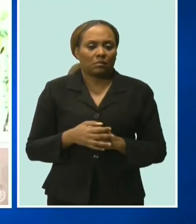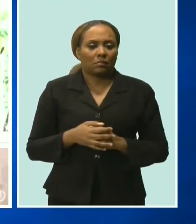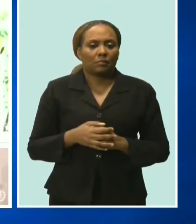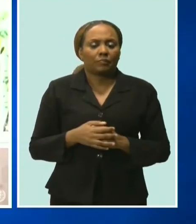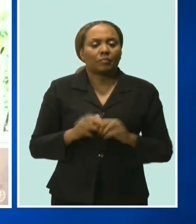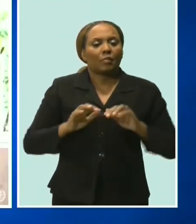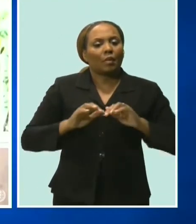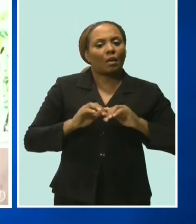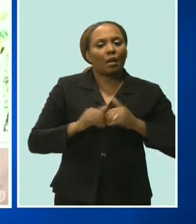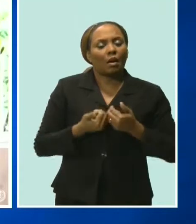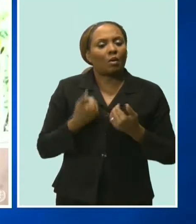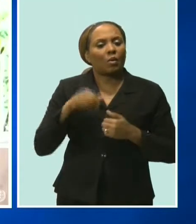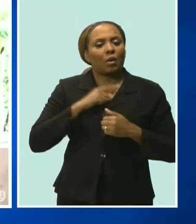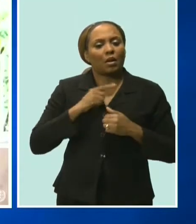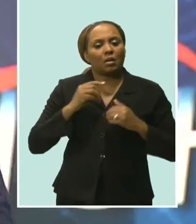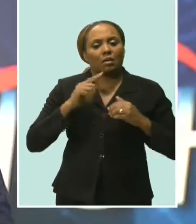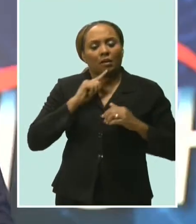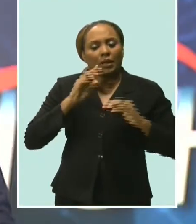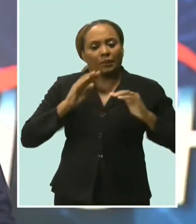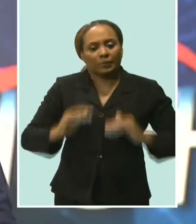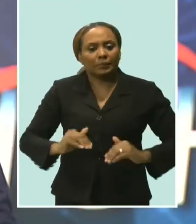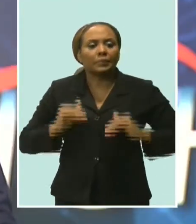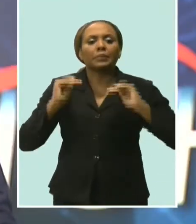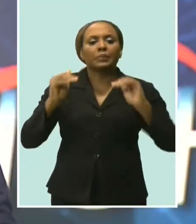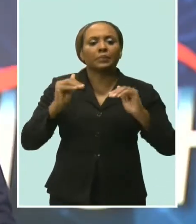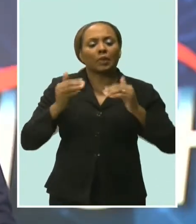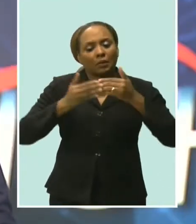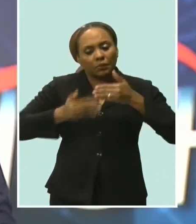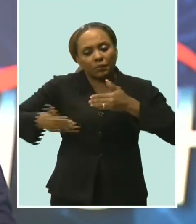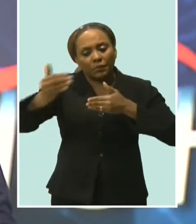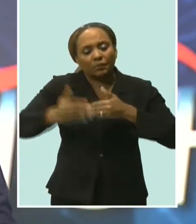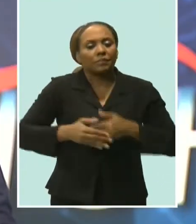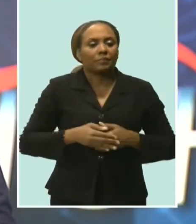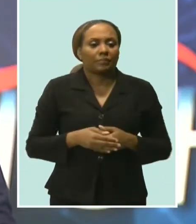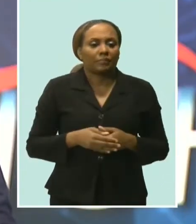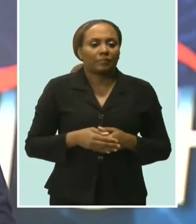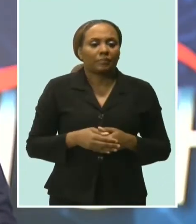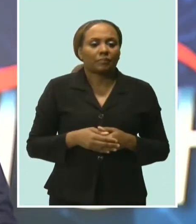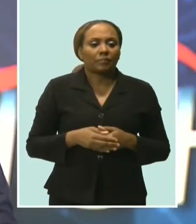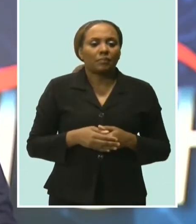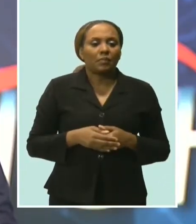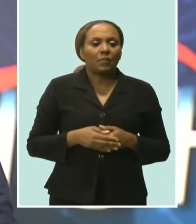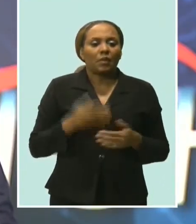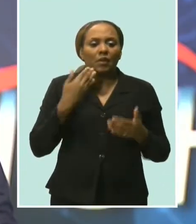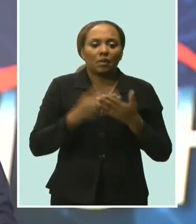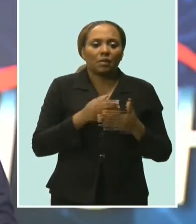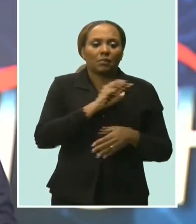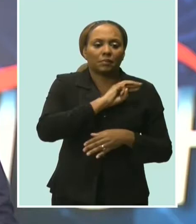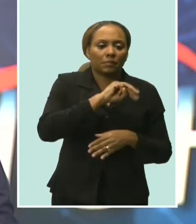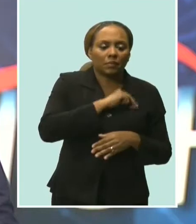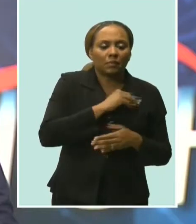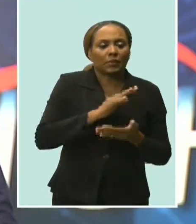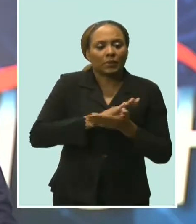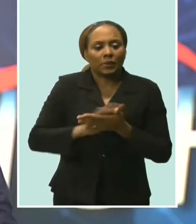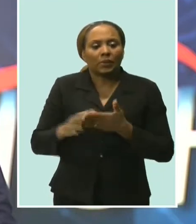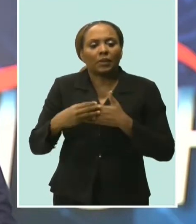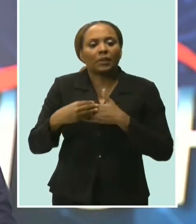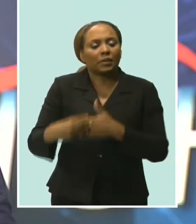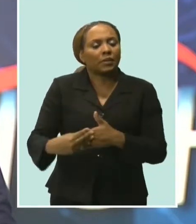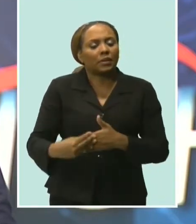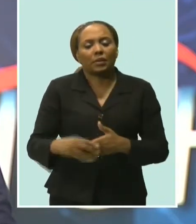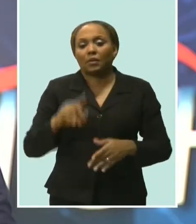to move people to the next level? Prime Minister Motley adds caring and moral leadership will make a fundamental